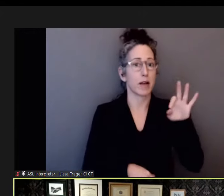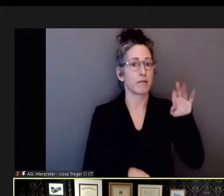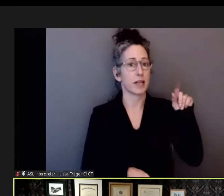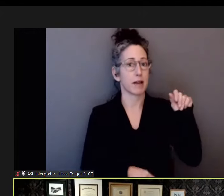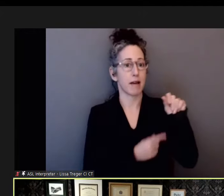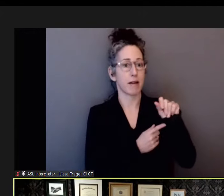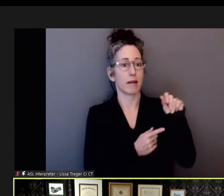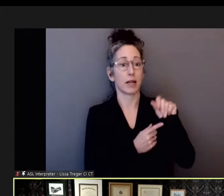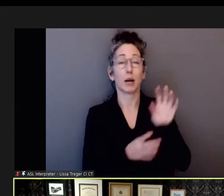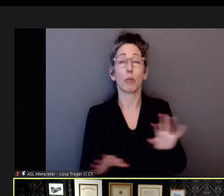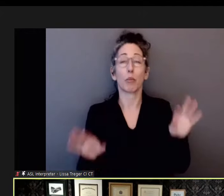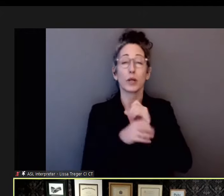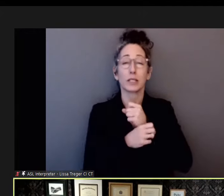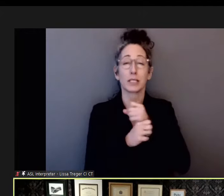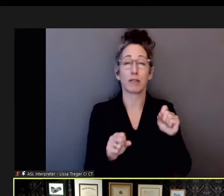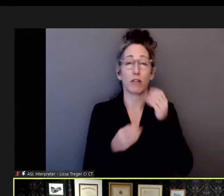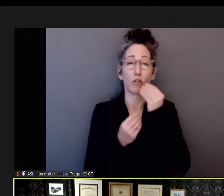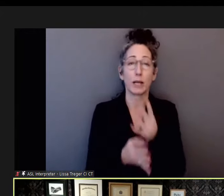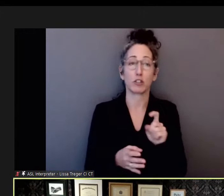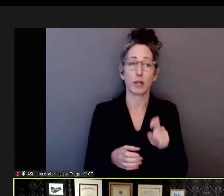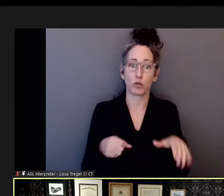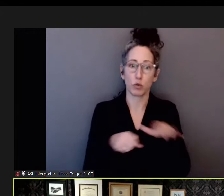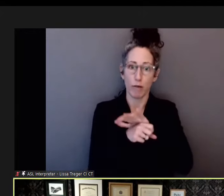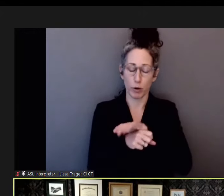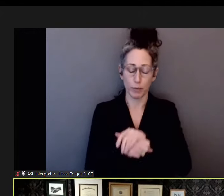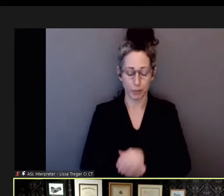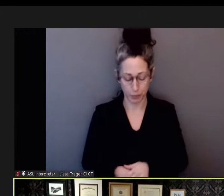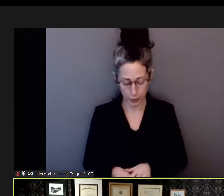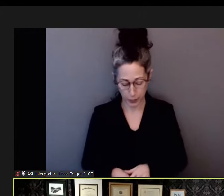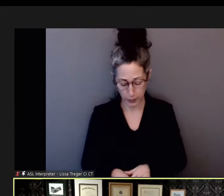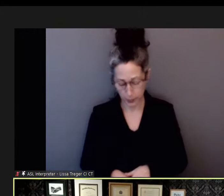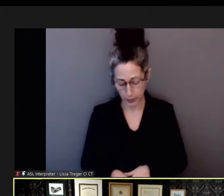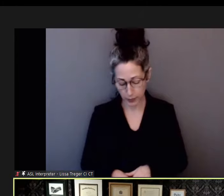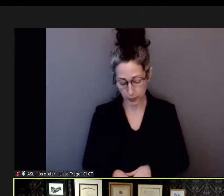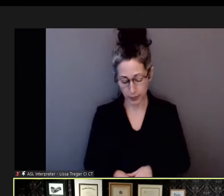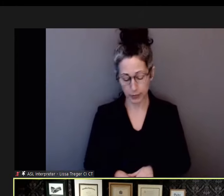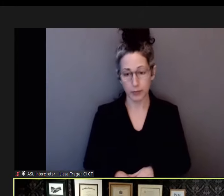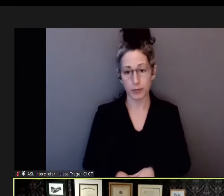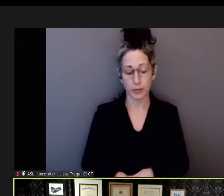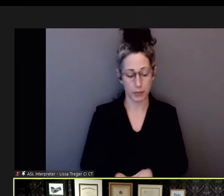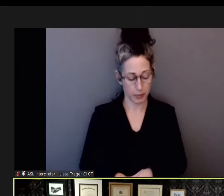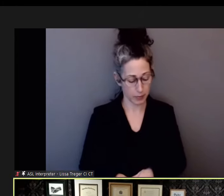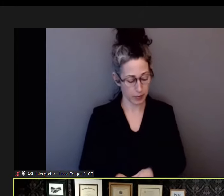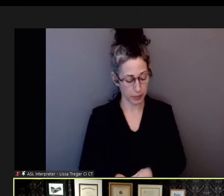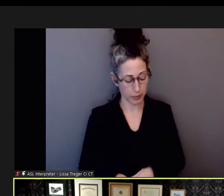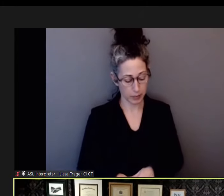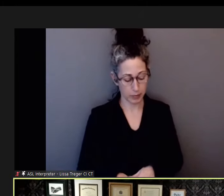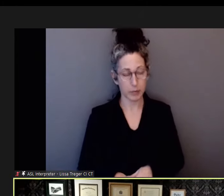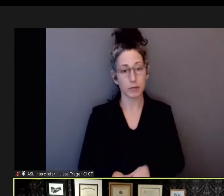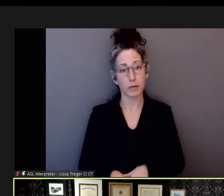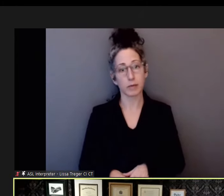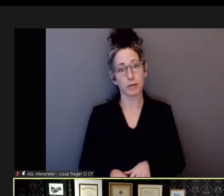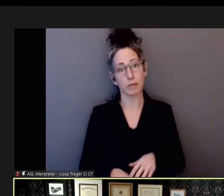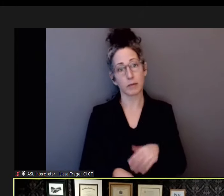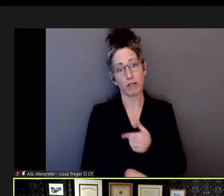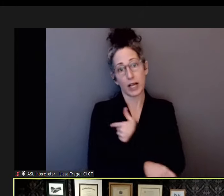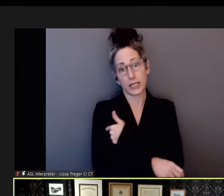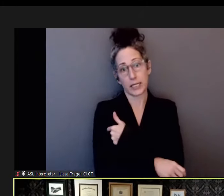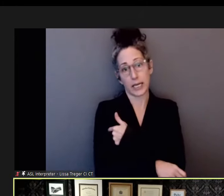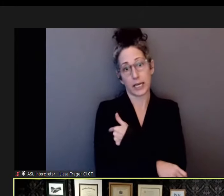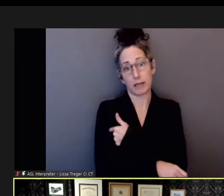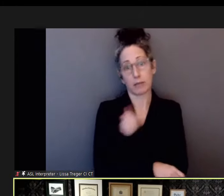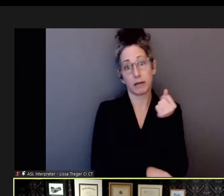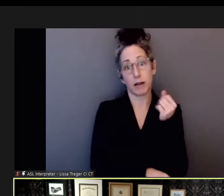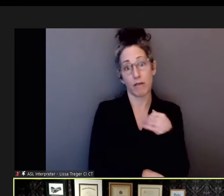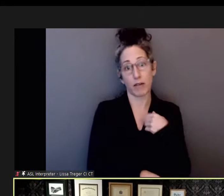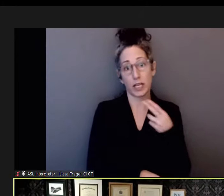There's some important safety information I need to cover. The vaccine, you should be not administered to individuals with a known history